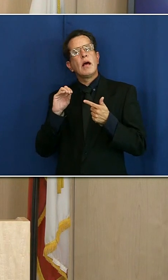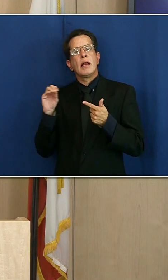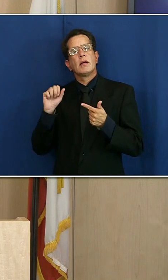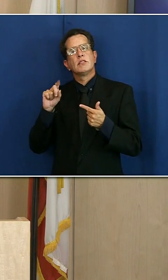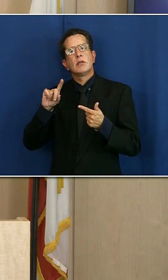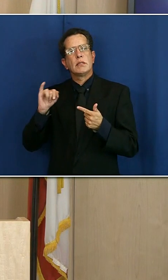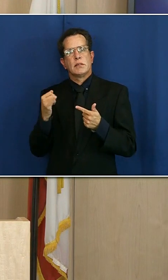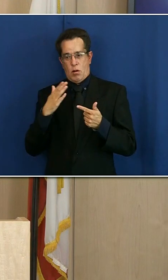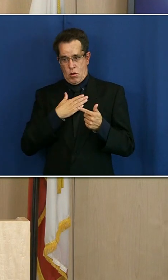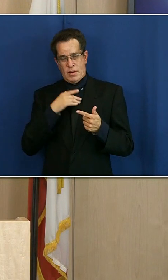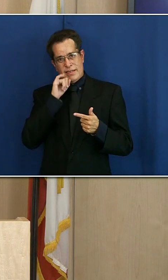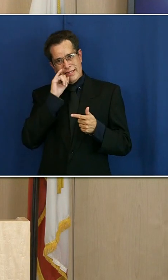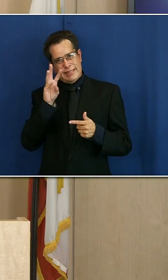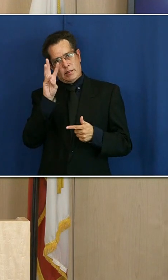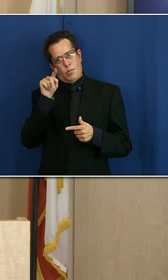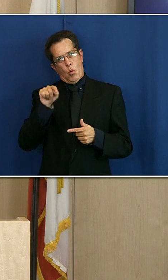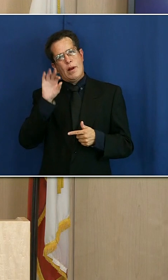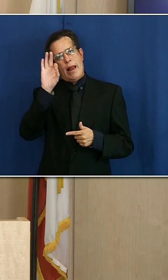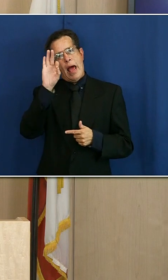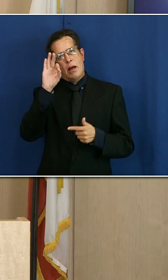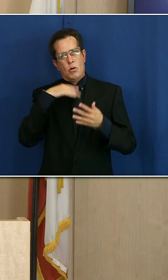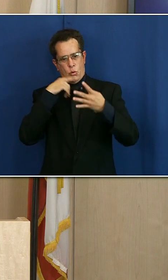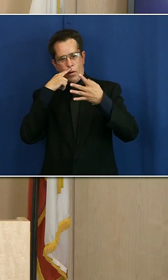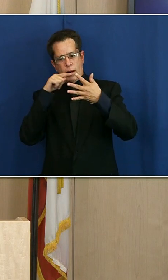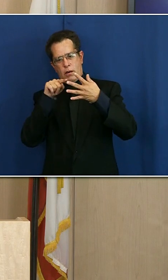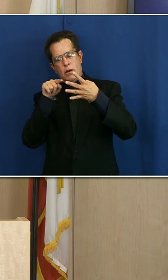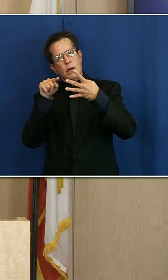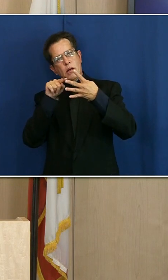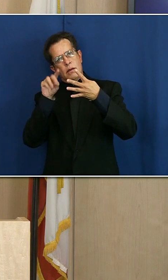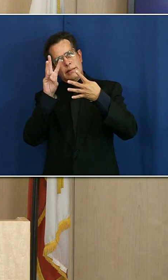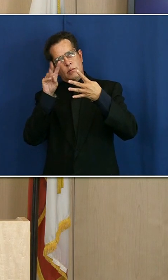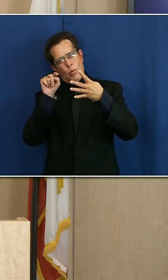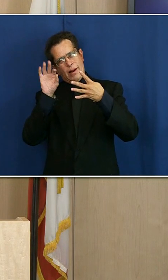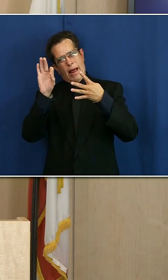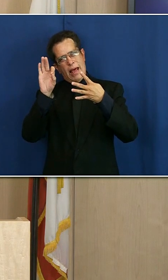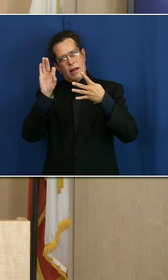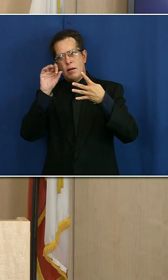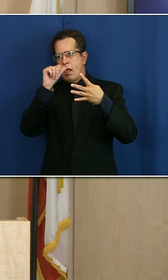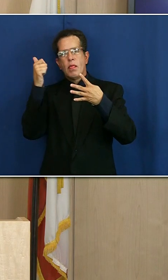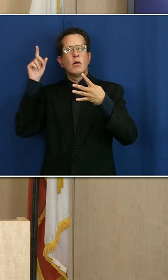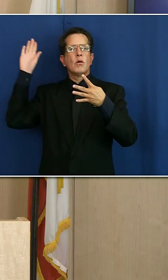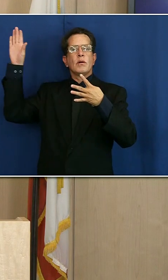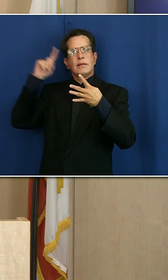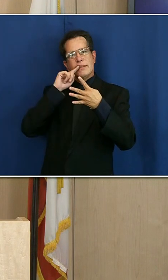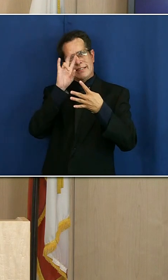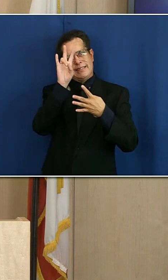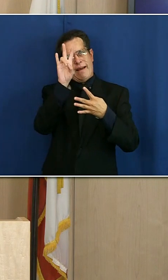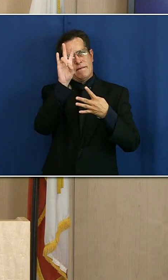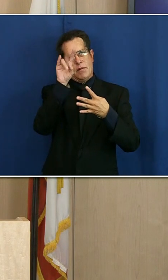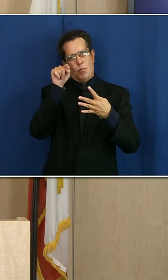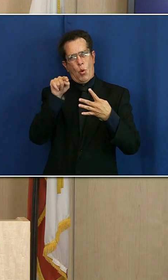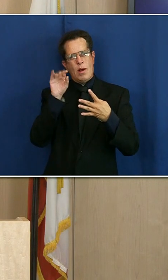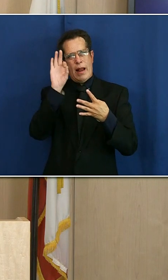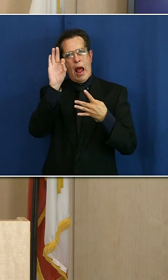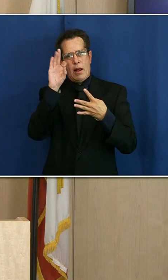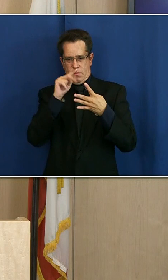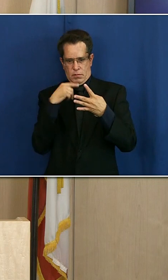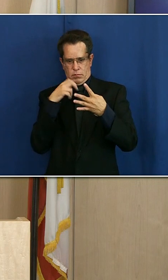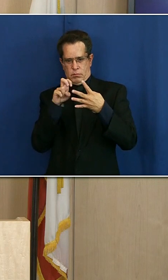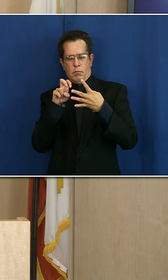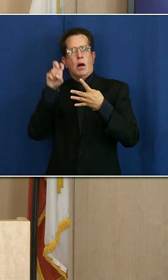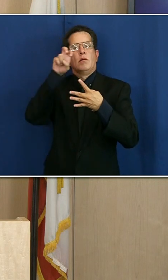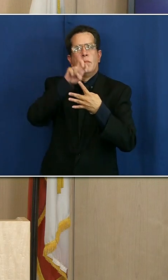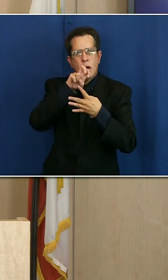is 6.9, which has us in the red tier, but the adjusted case rate is 7.9, which would have us in the other